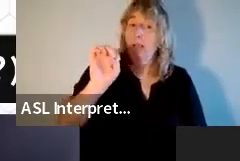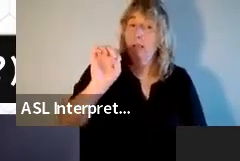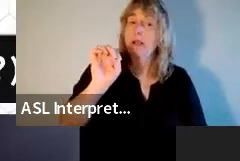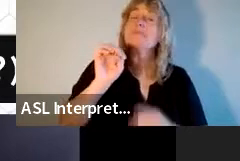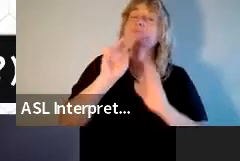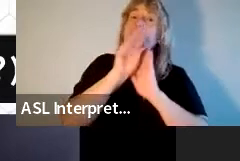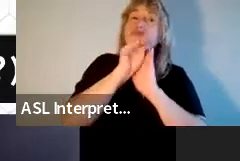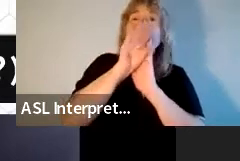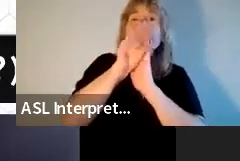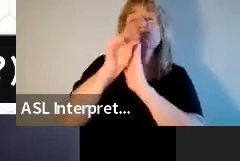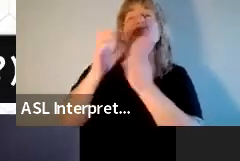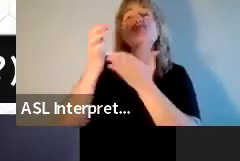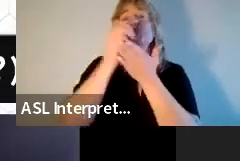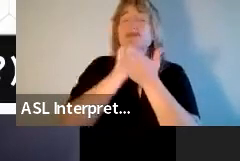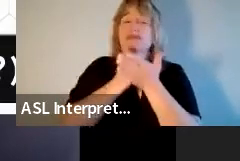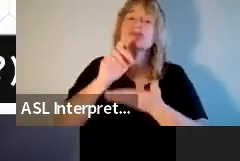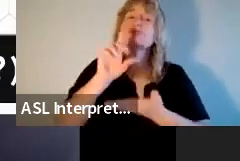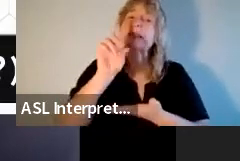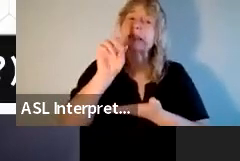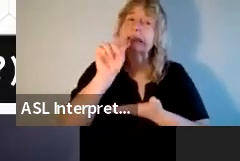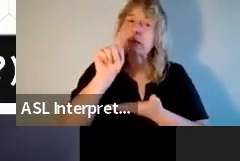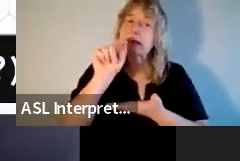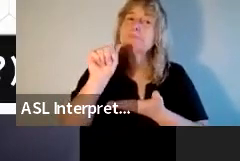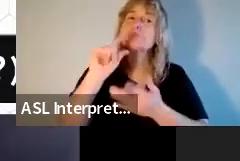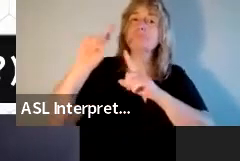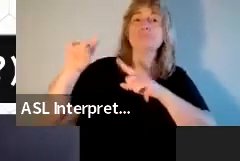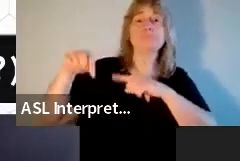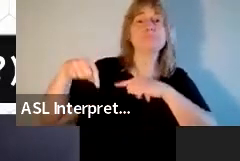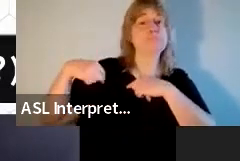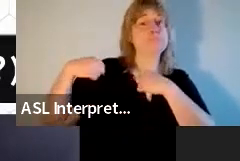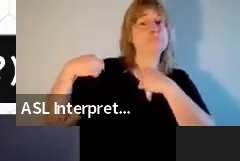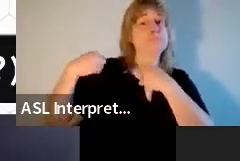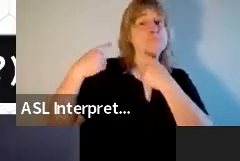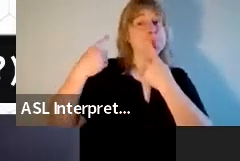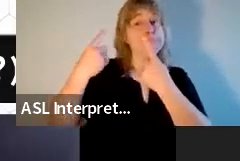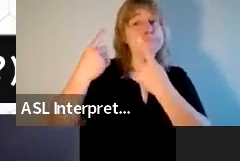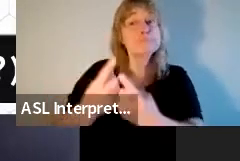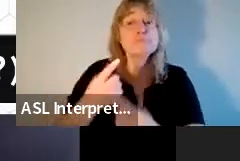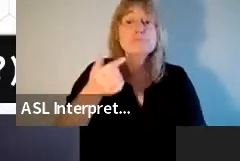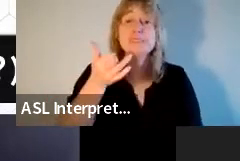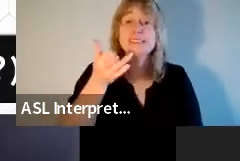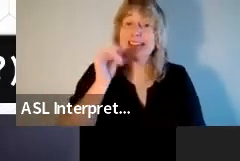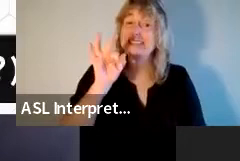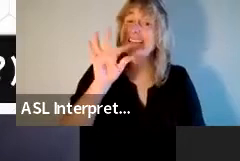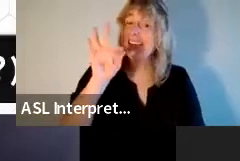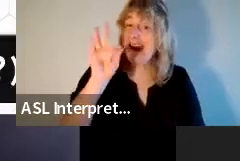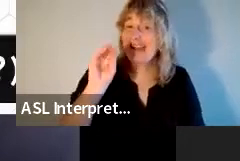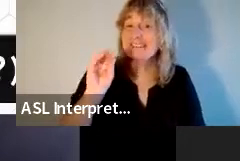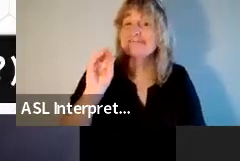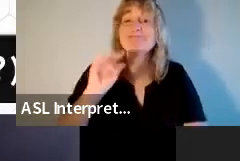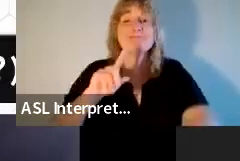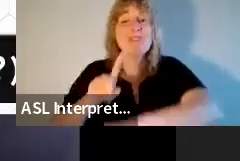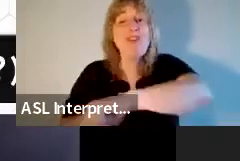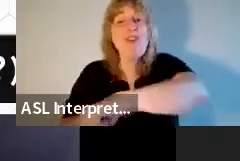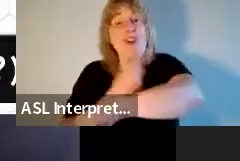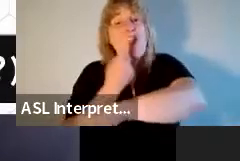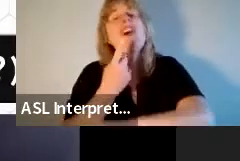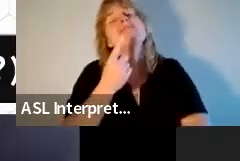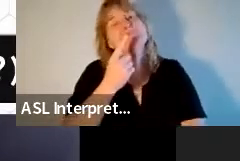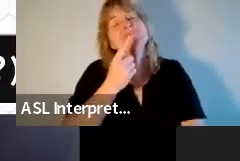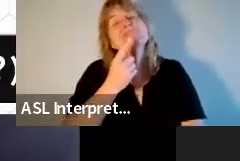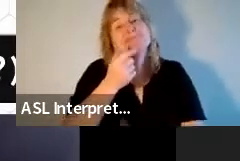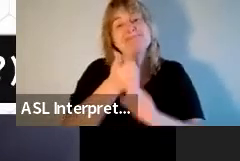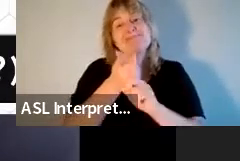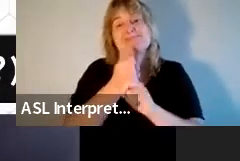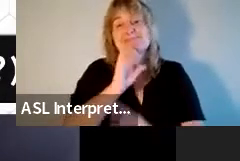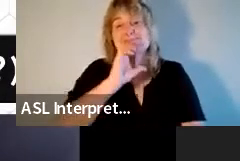for a long time, since 1990. And it's quite aged, and it's feeling its age.